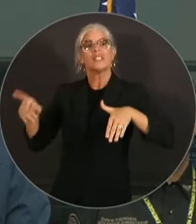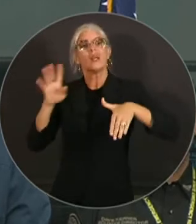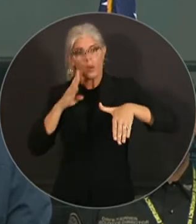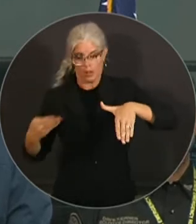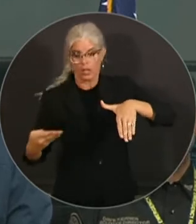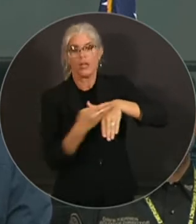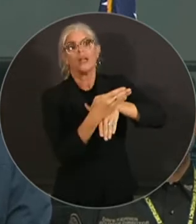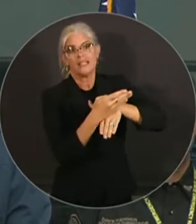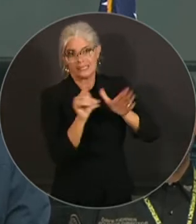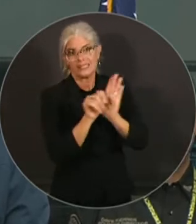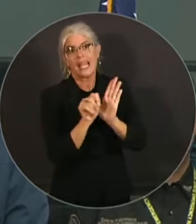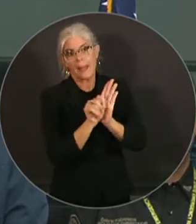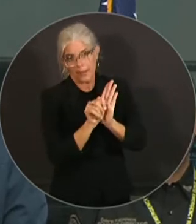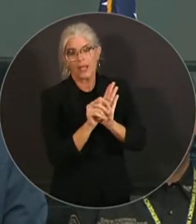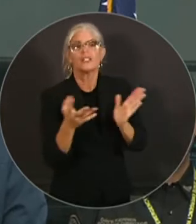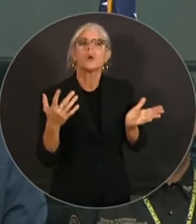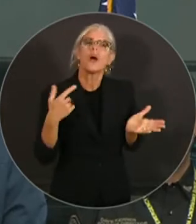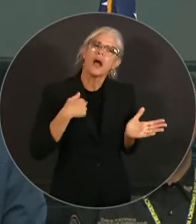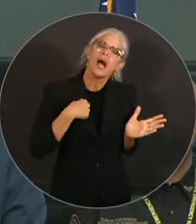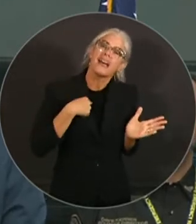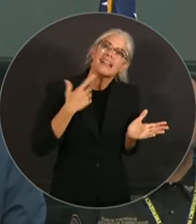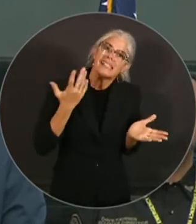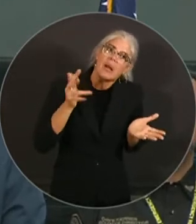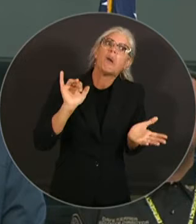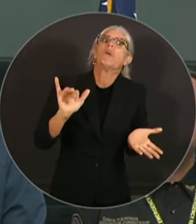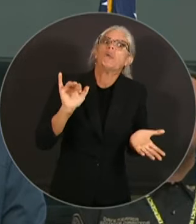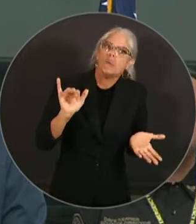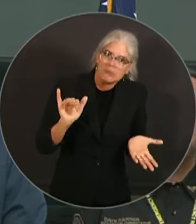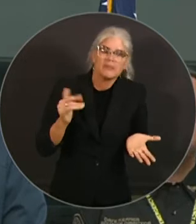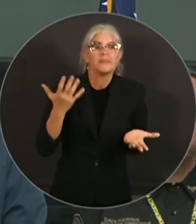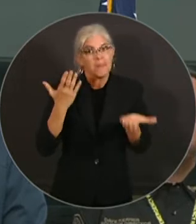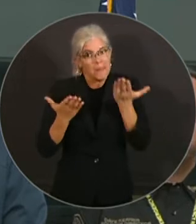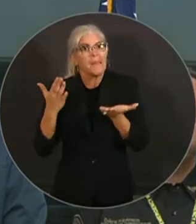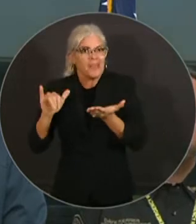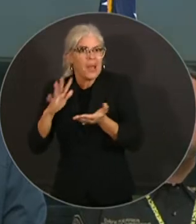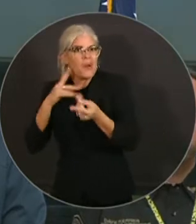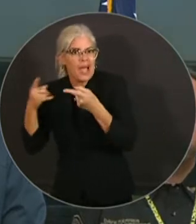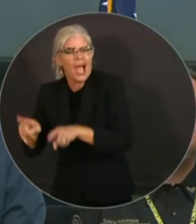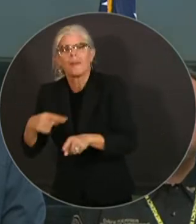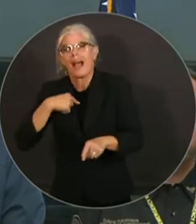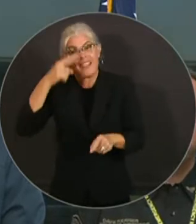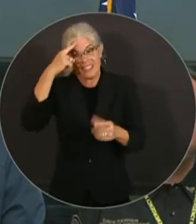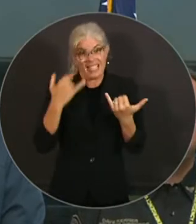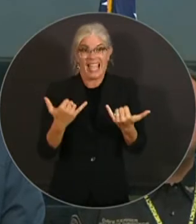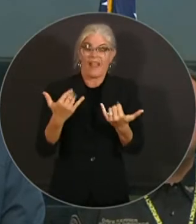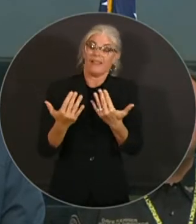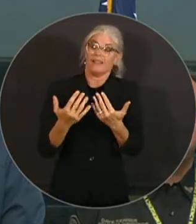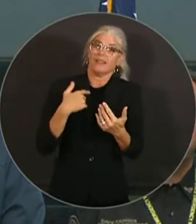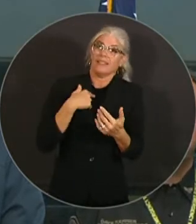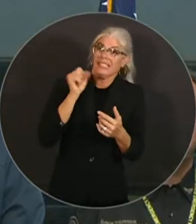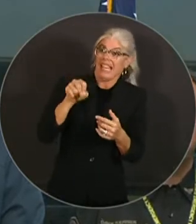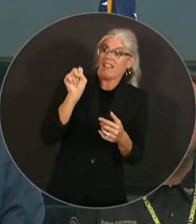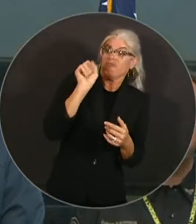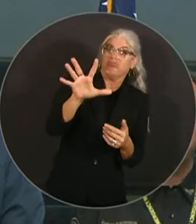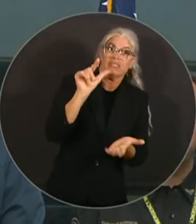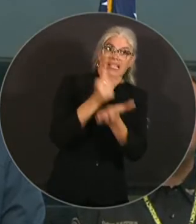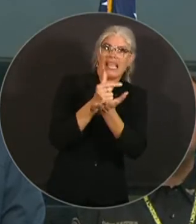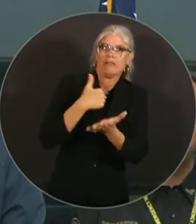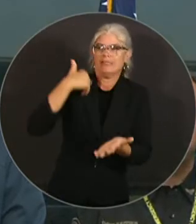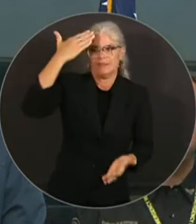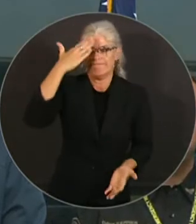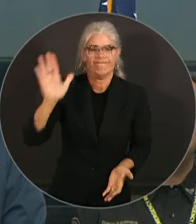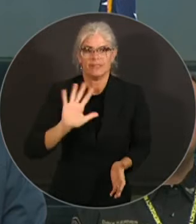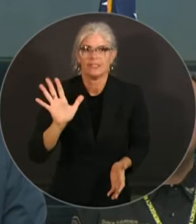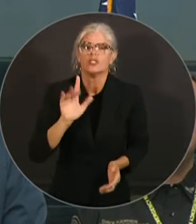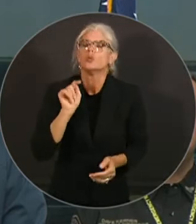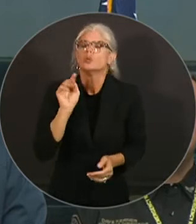assuming that that's something that may happen. But I think it's too soon to say. There's a lot of uncertainty with this storm. If you